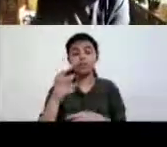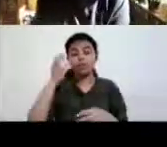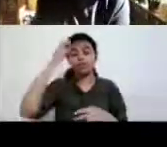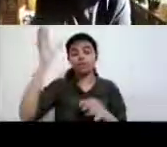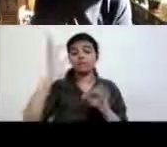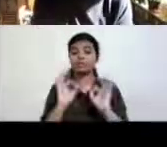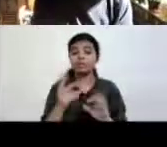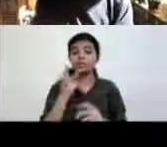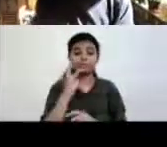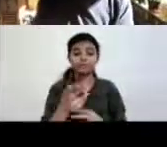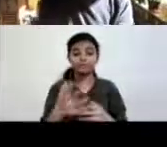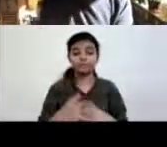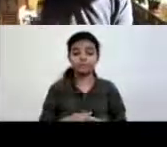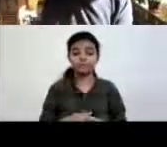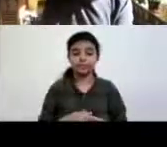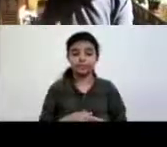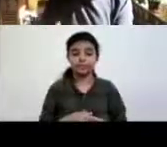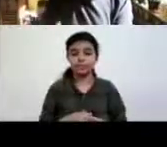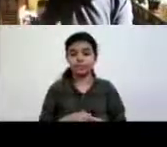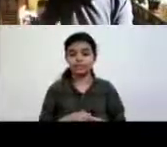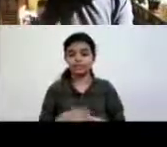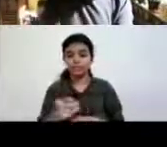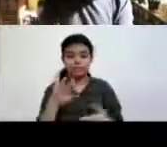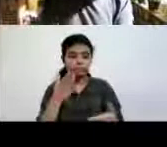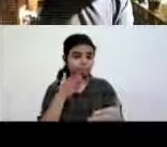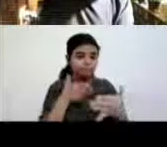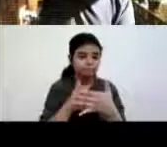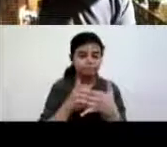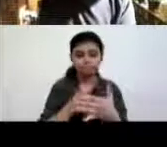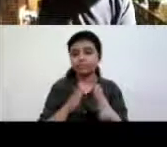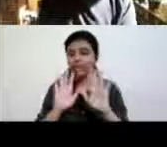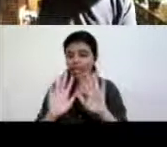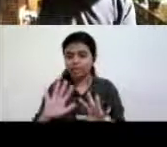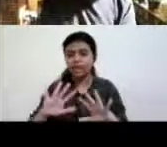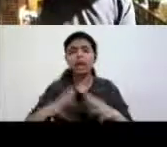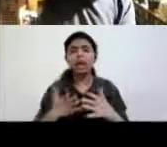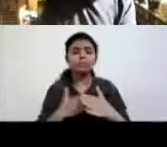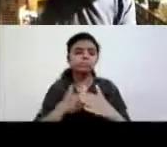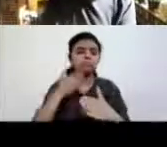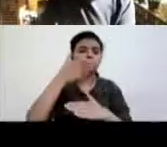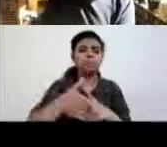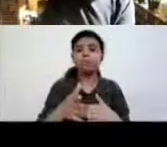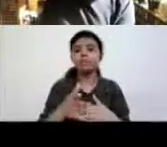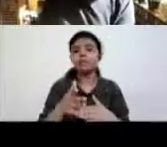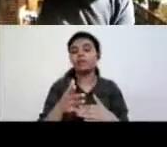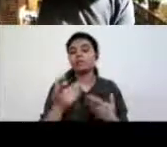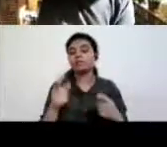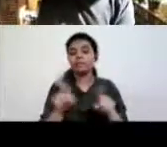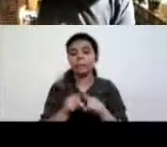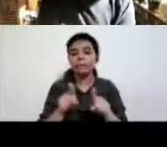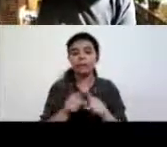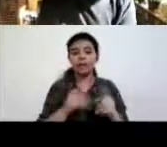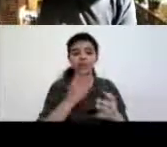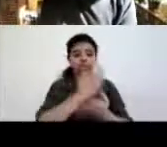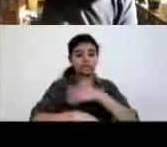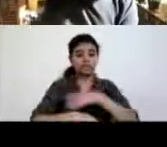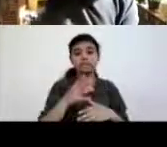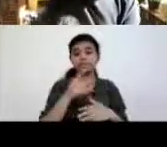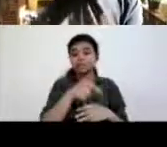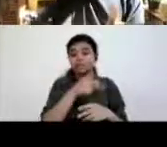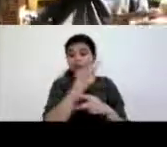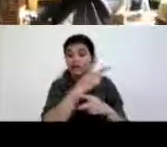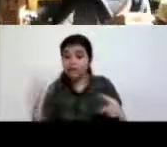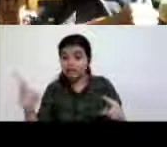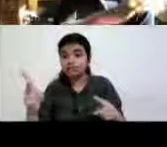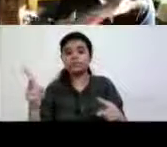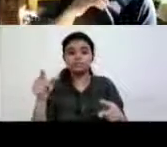order to overcome those challenges is the universal design concept. The universal design